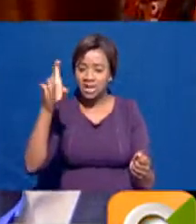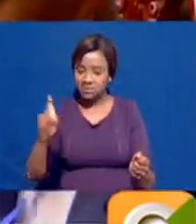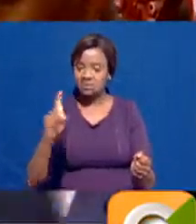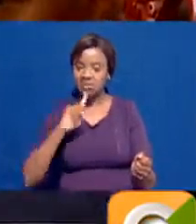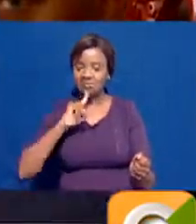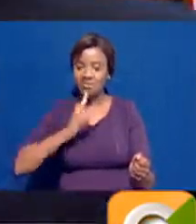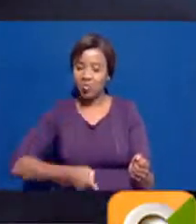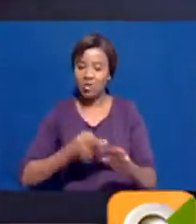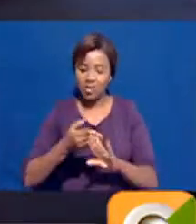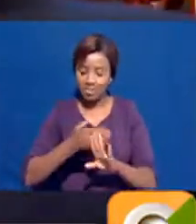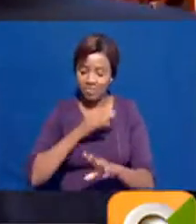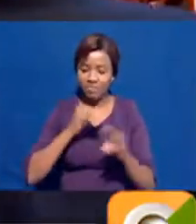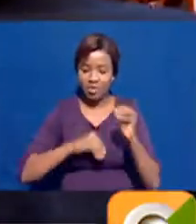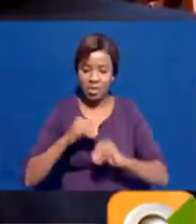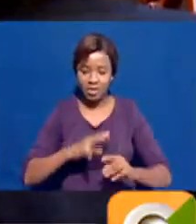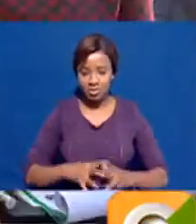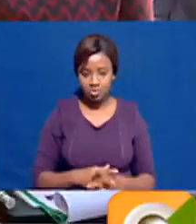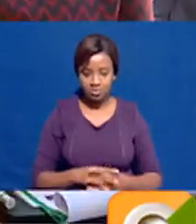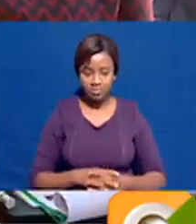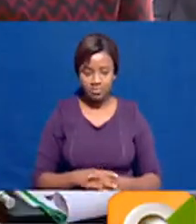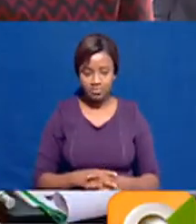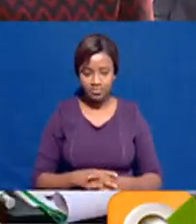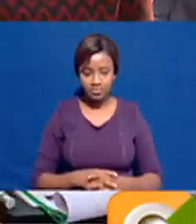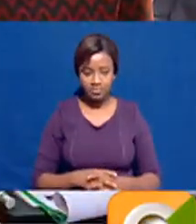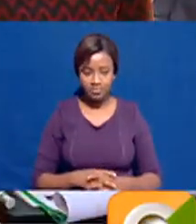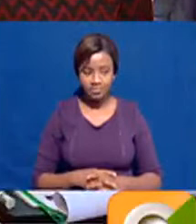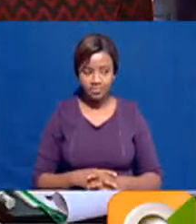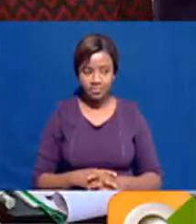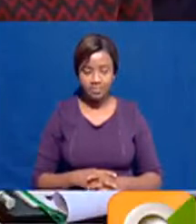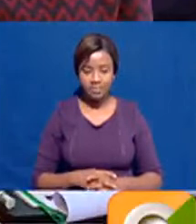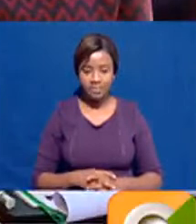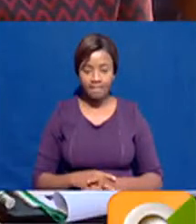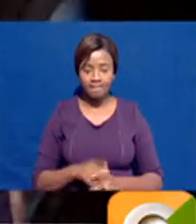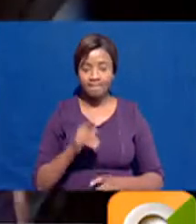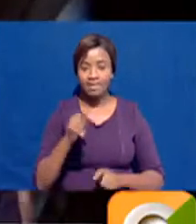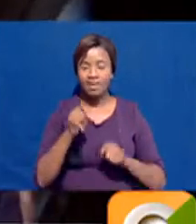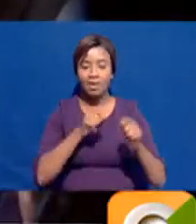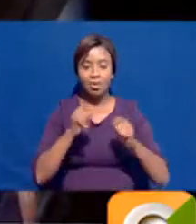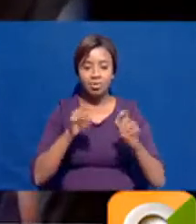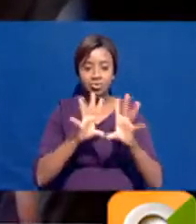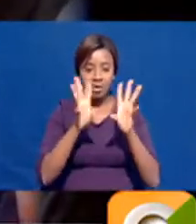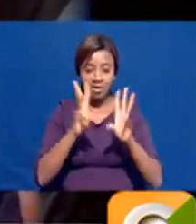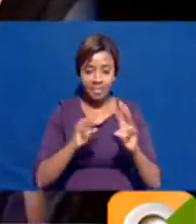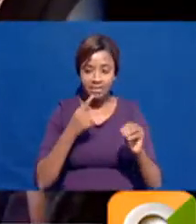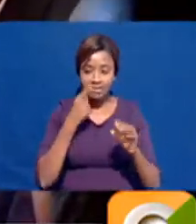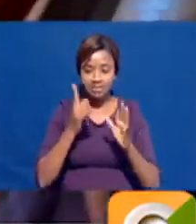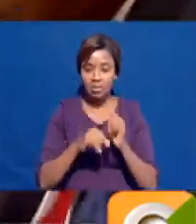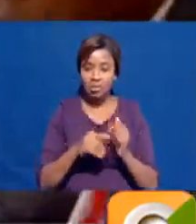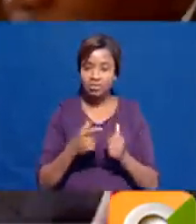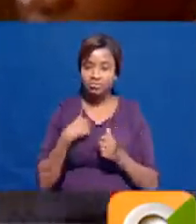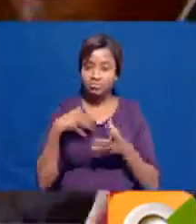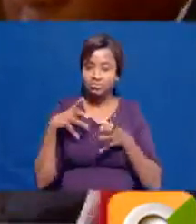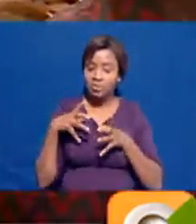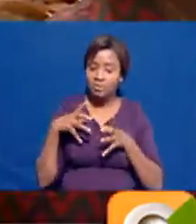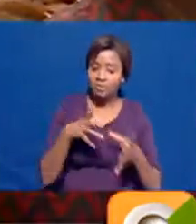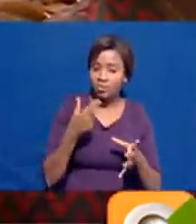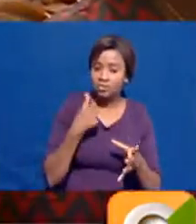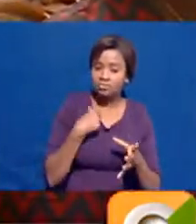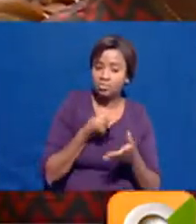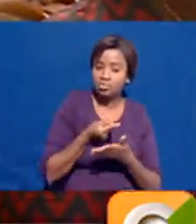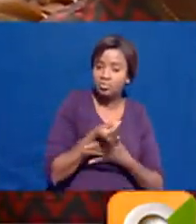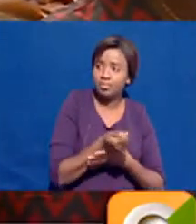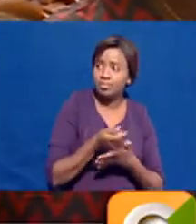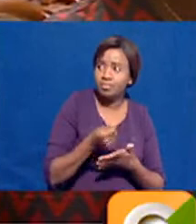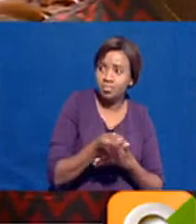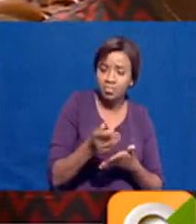few days to the August 9 polls. The Controller of Budget told MPs that she was coerced to approve the payments. From